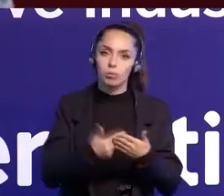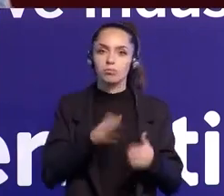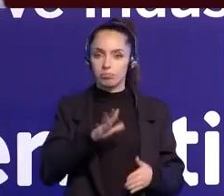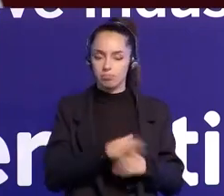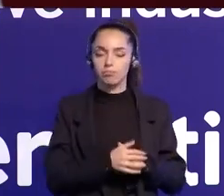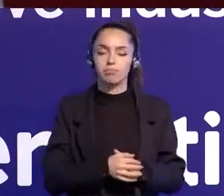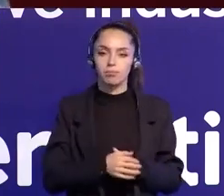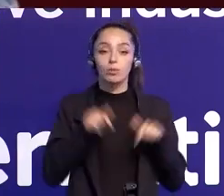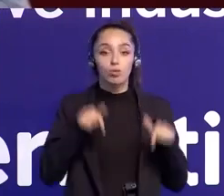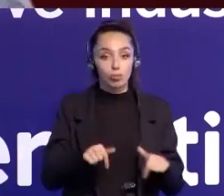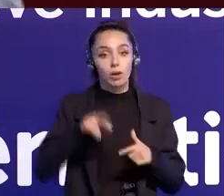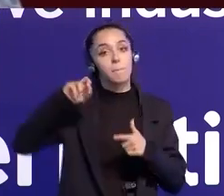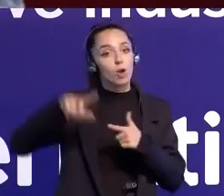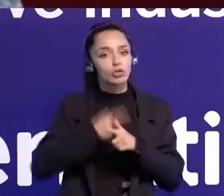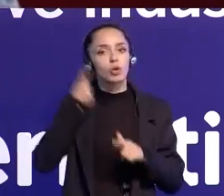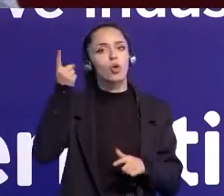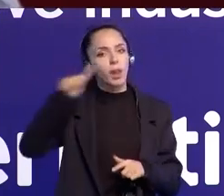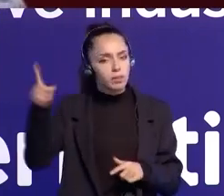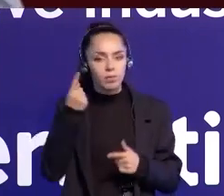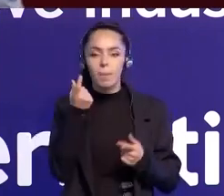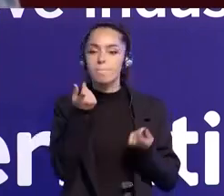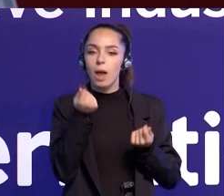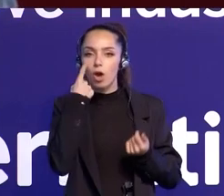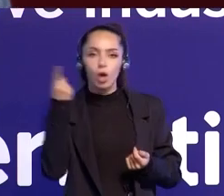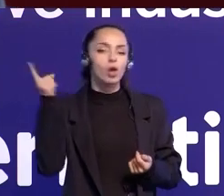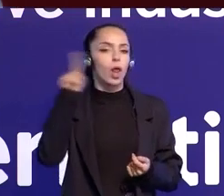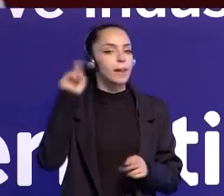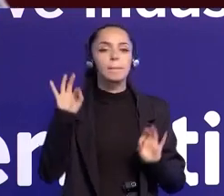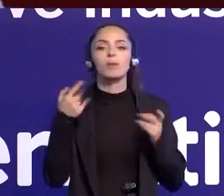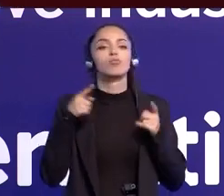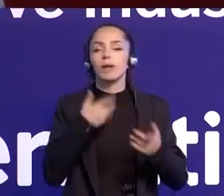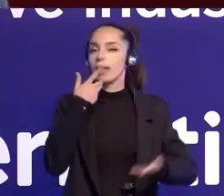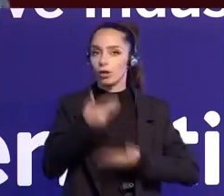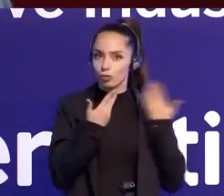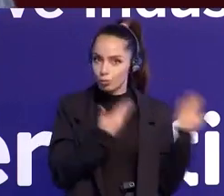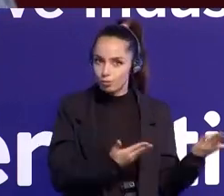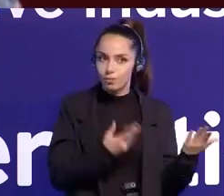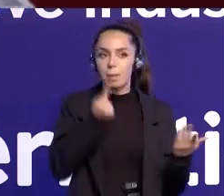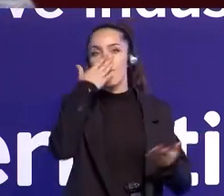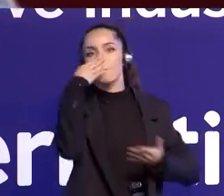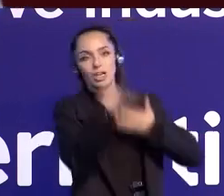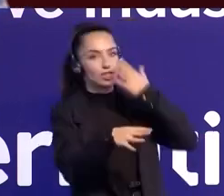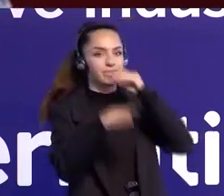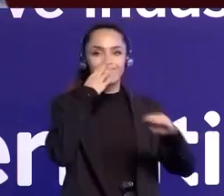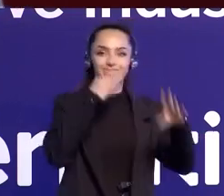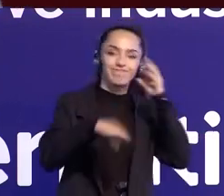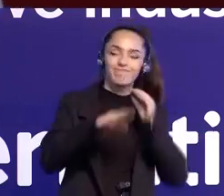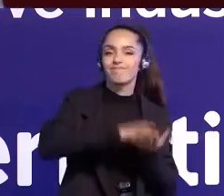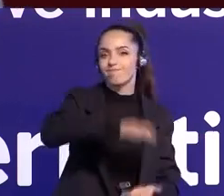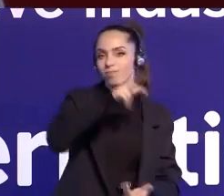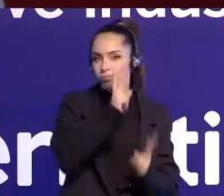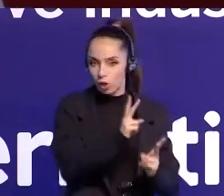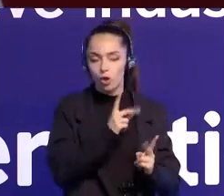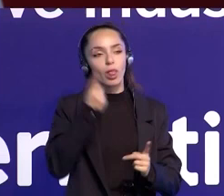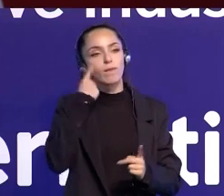project management, financial management, grant management, government relations, digitalization, cross-sectoral cooperations